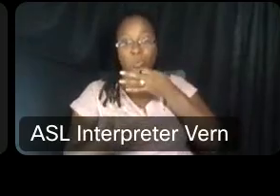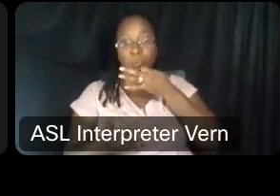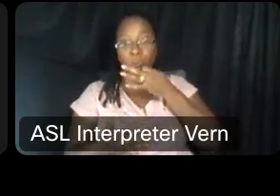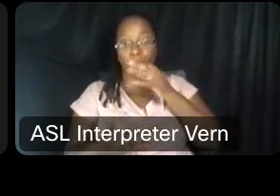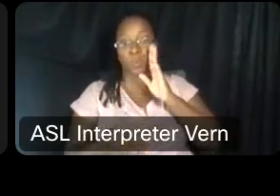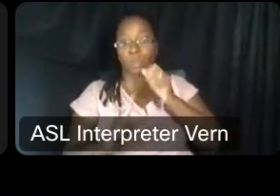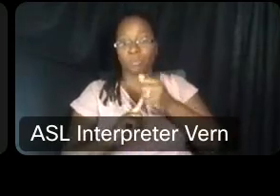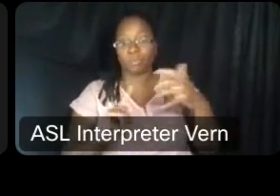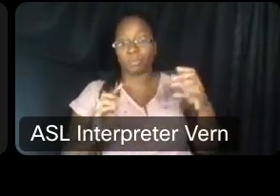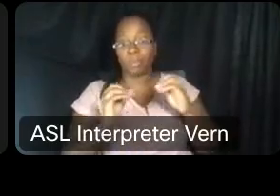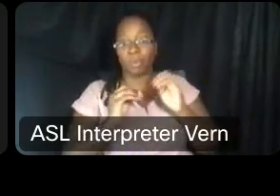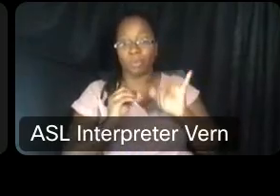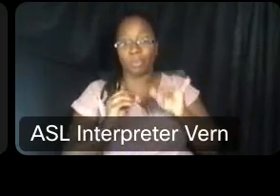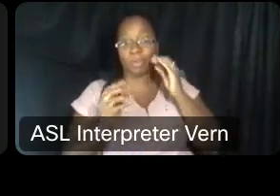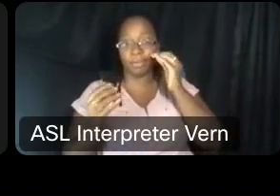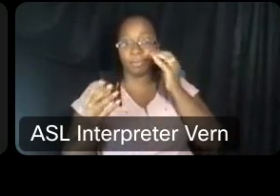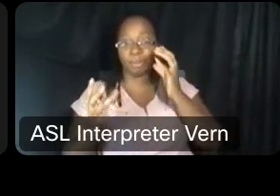that information.